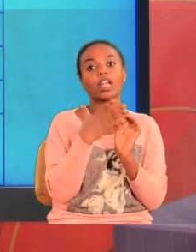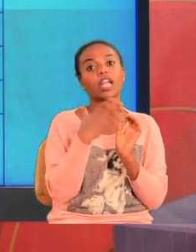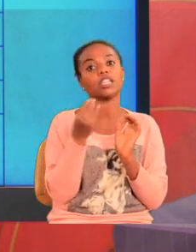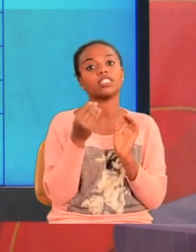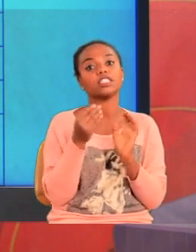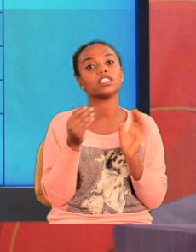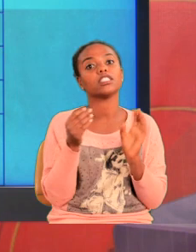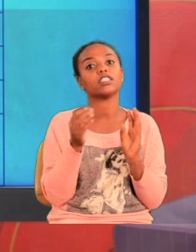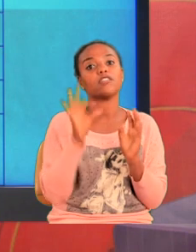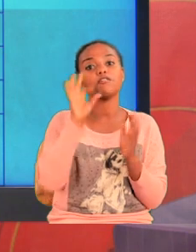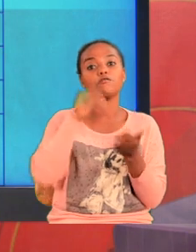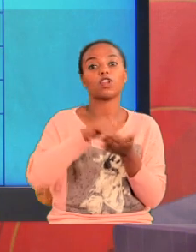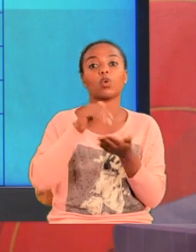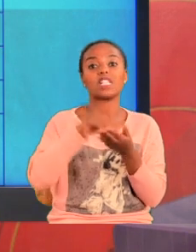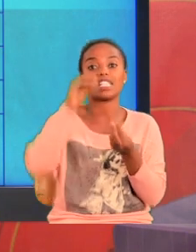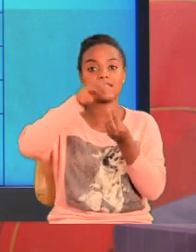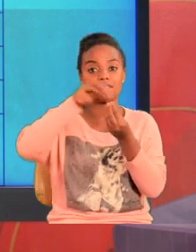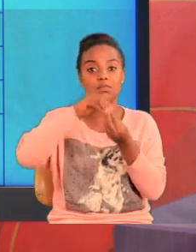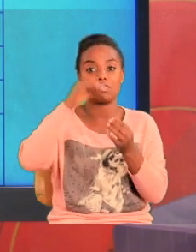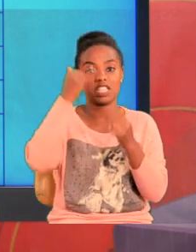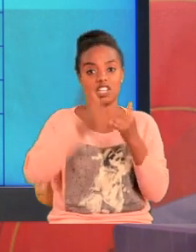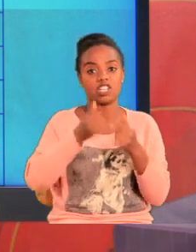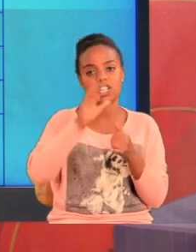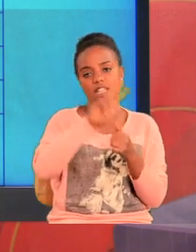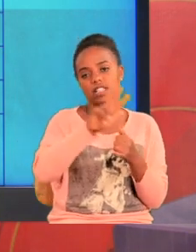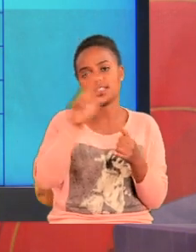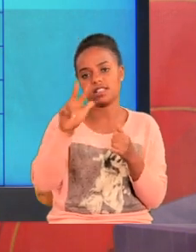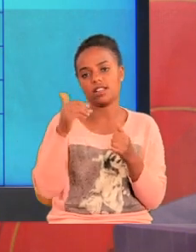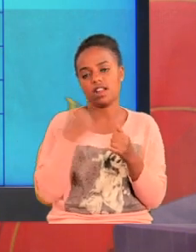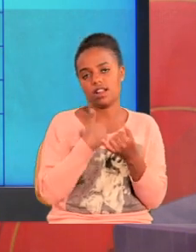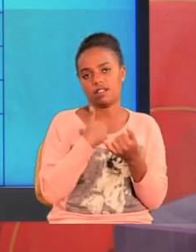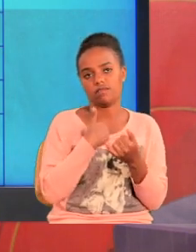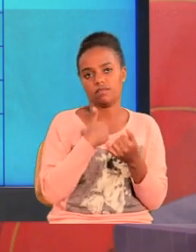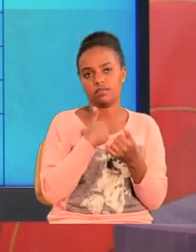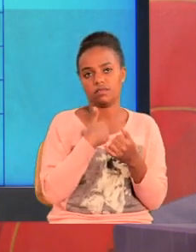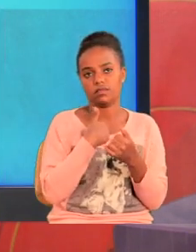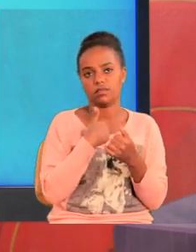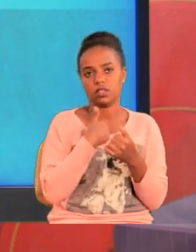and the sum of the frequency is 33. Therefore, here